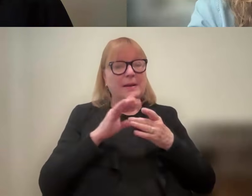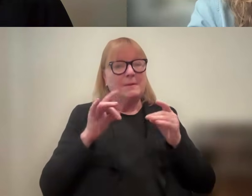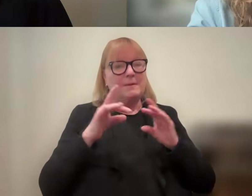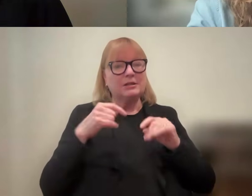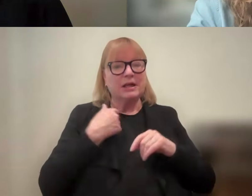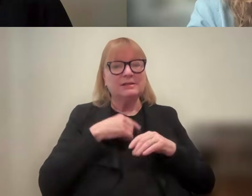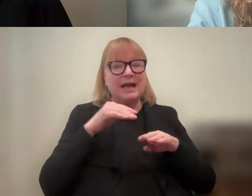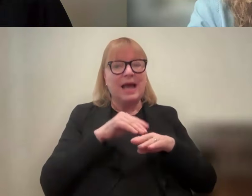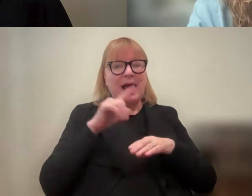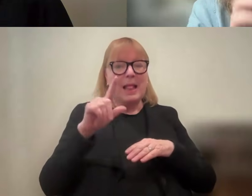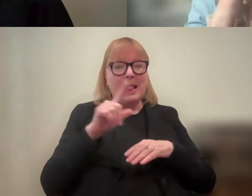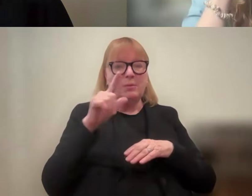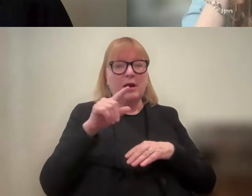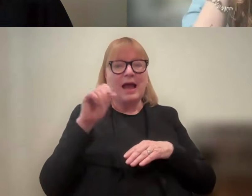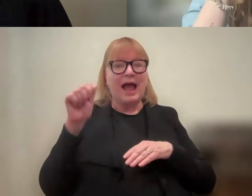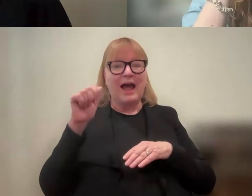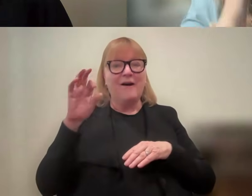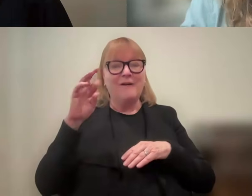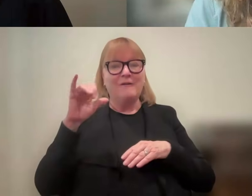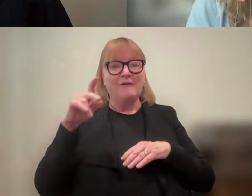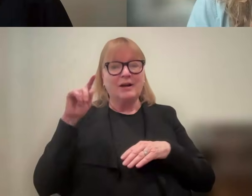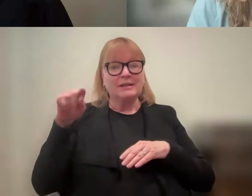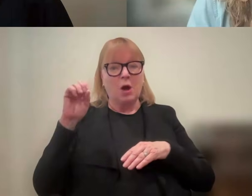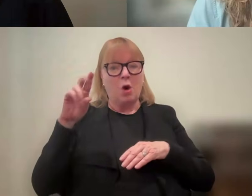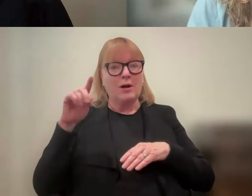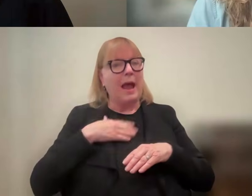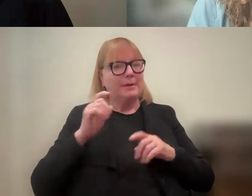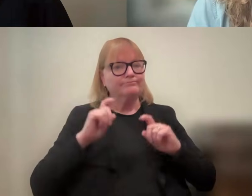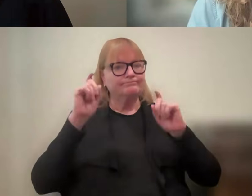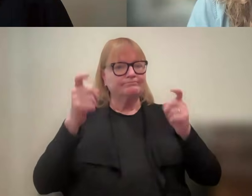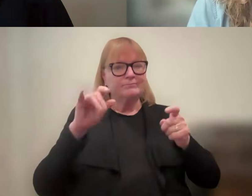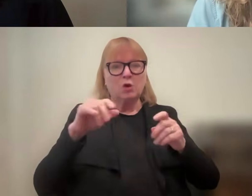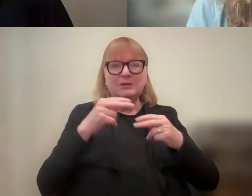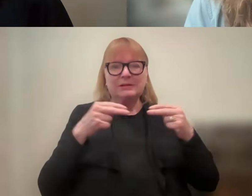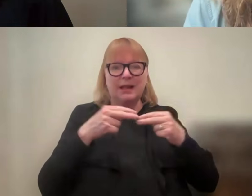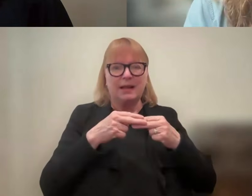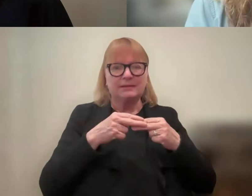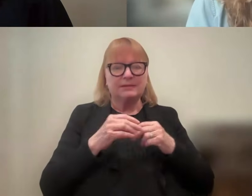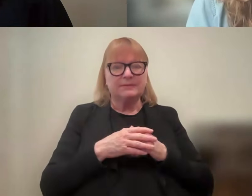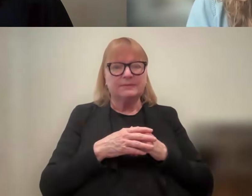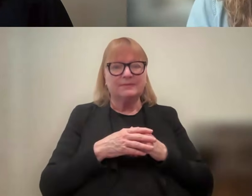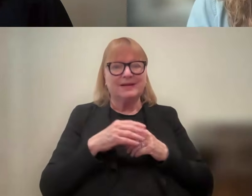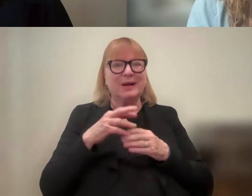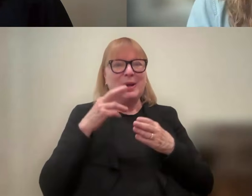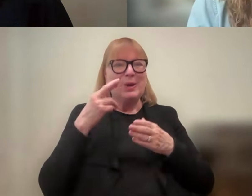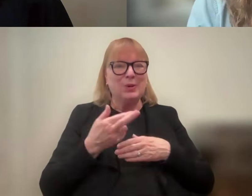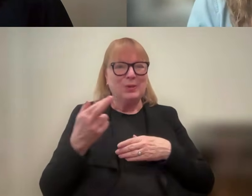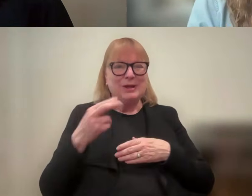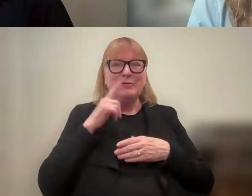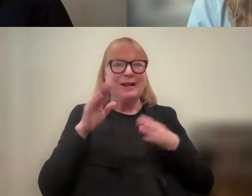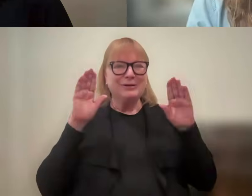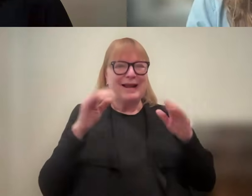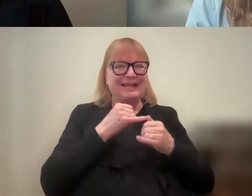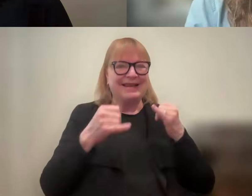at library@frick.org, and we're happy to supply you with those slides. Those resources are really great